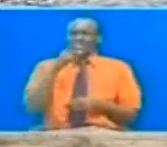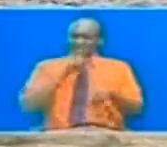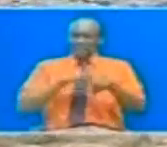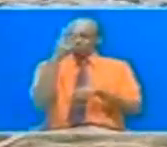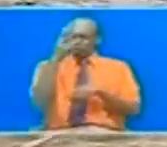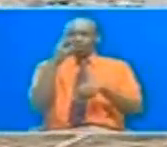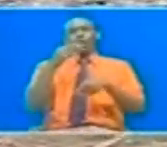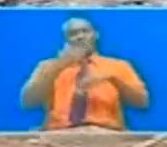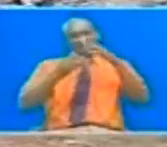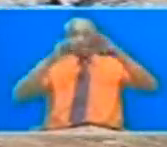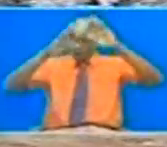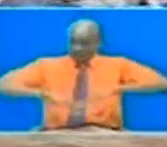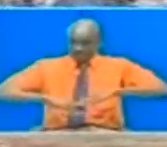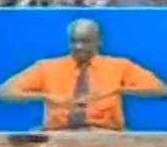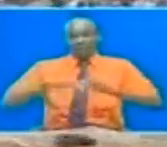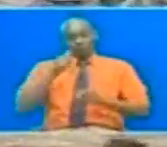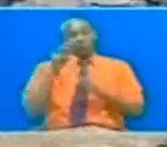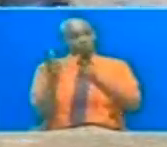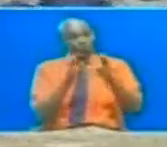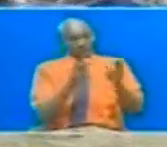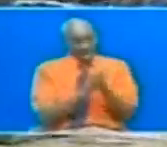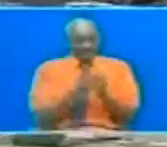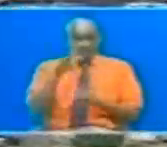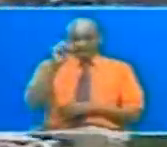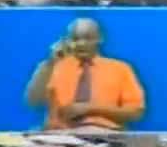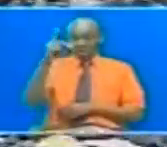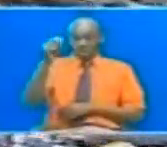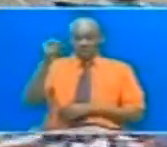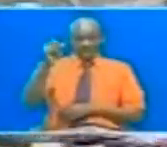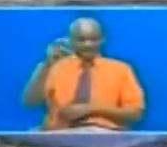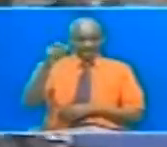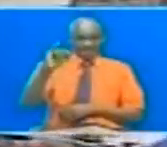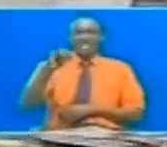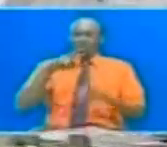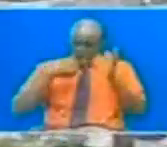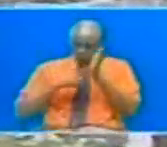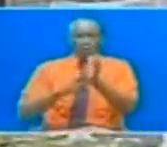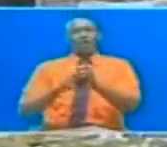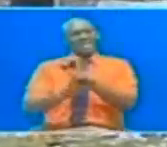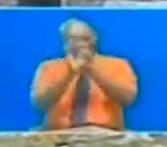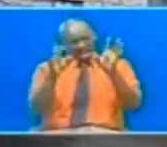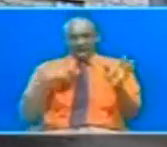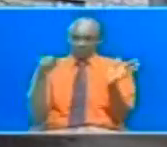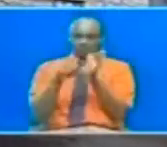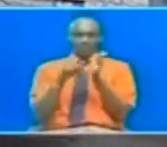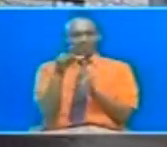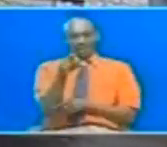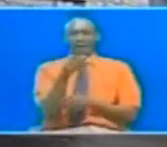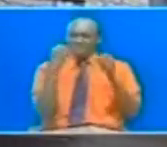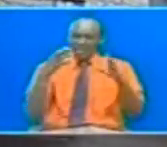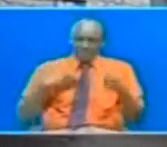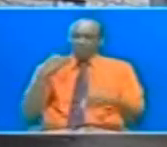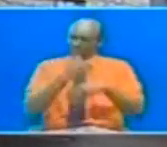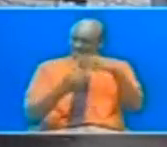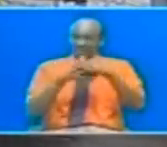in Huruma and Makongeni in a span of 3 weeks revealed loopholes in the housing sector in the county, with developers failing